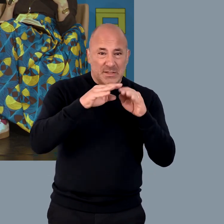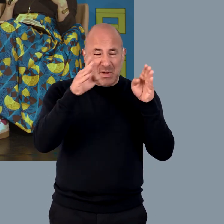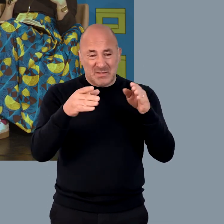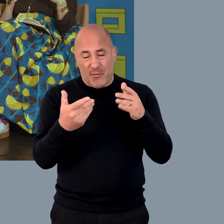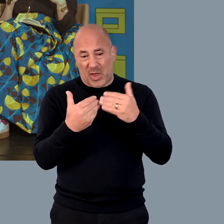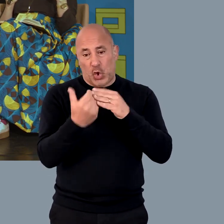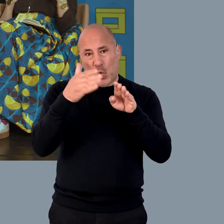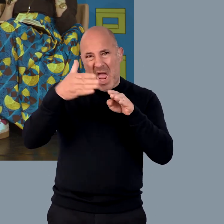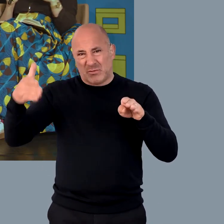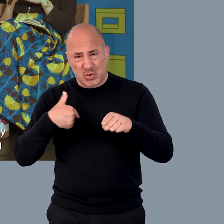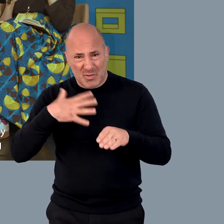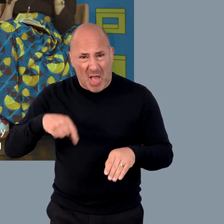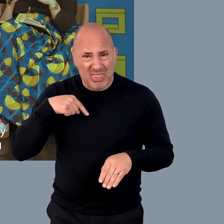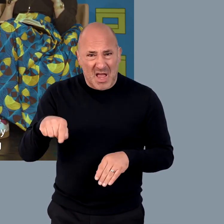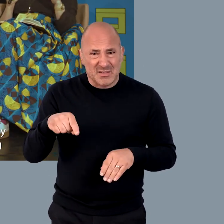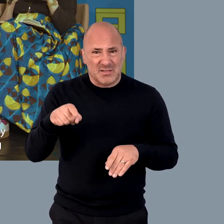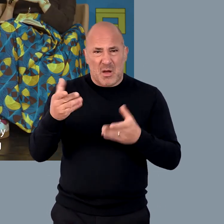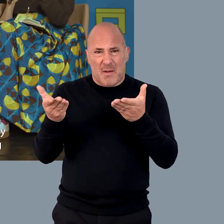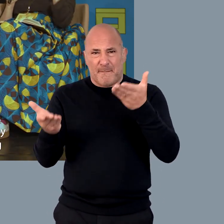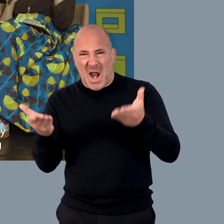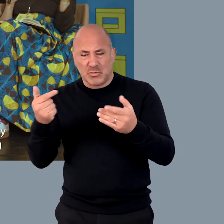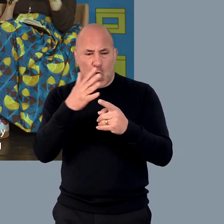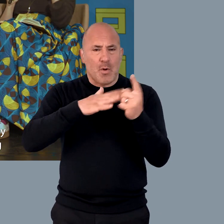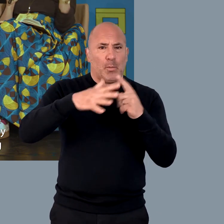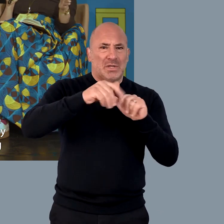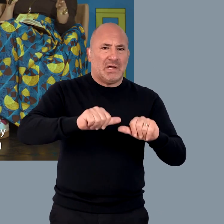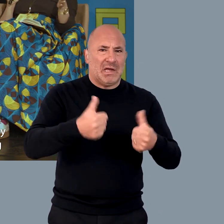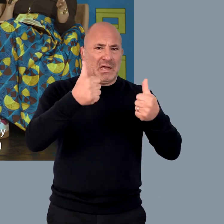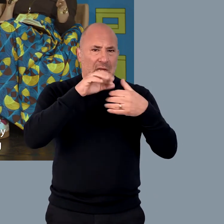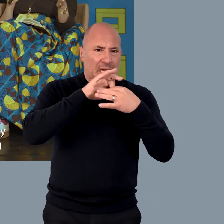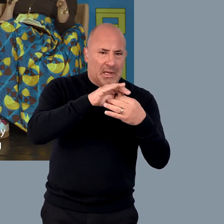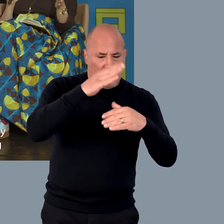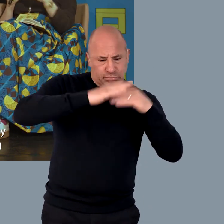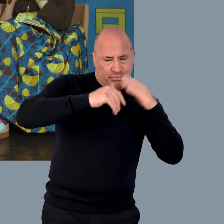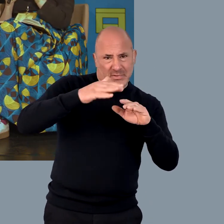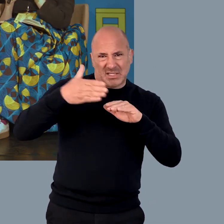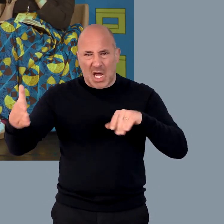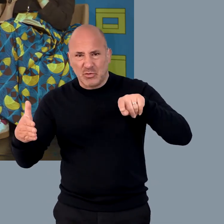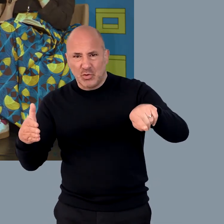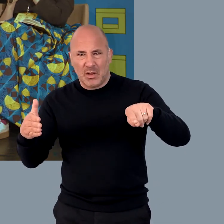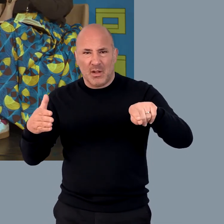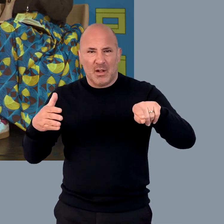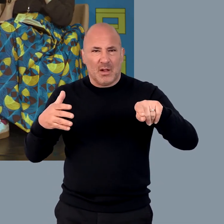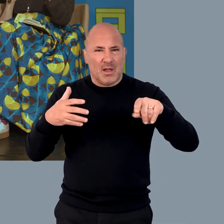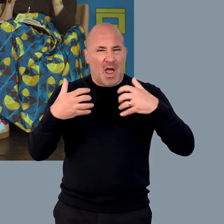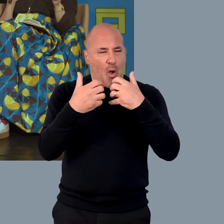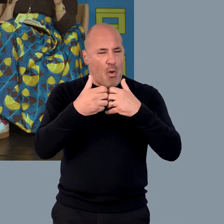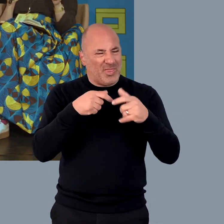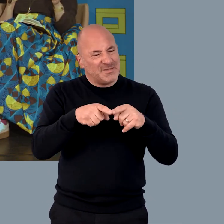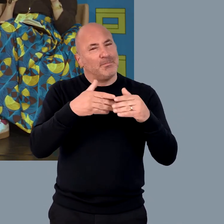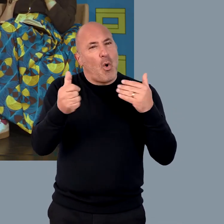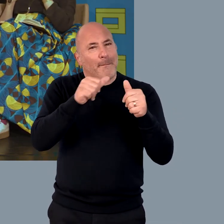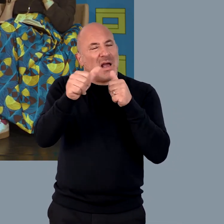that new wing? And then how does that balance against the community benefit building that extension will bring? And do we actually have those more